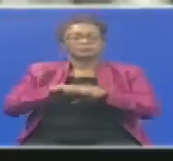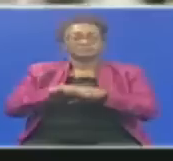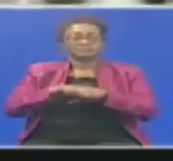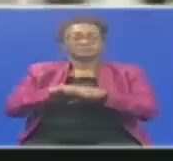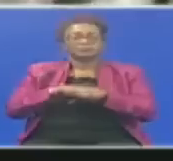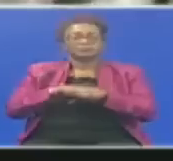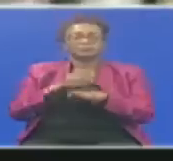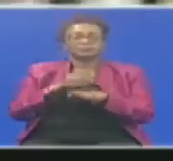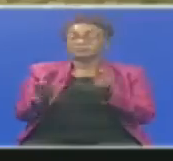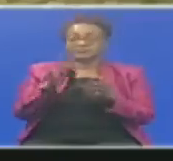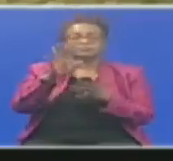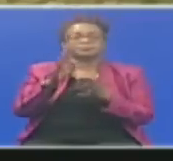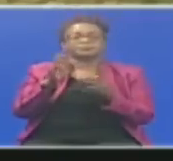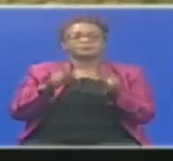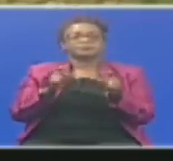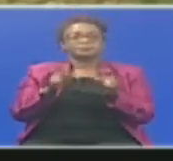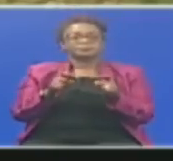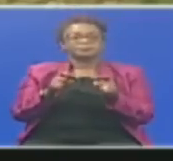energy needs.